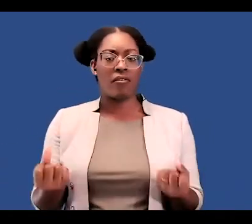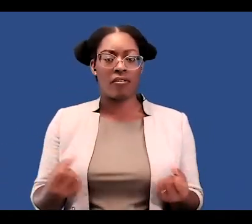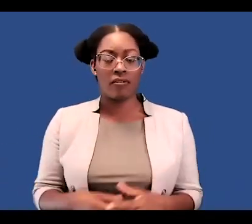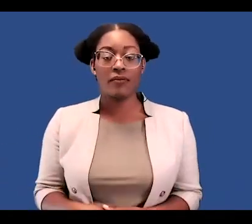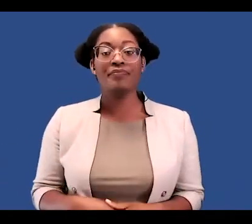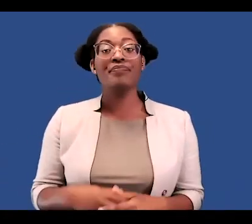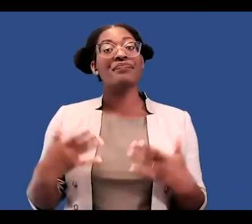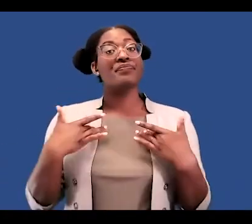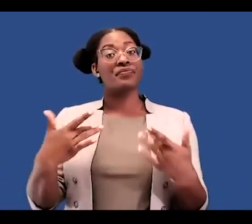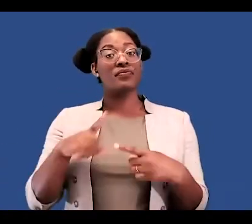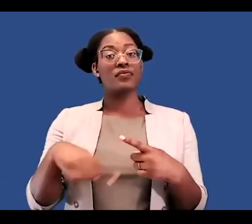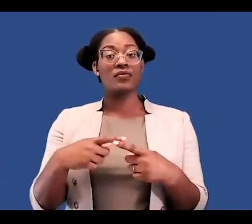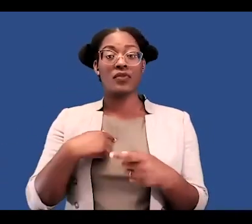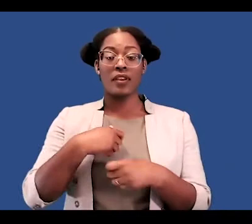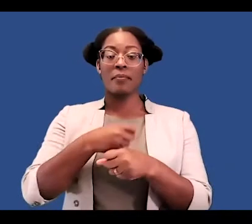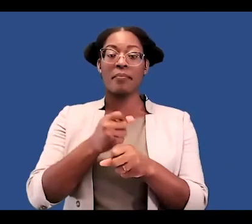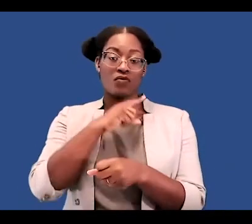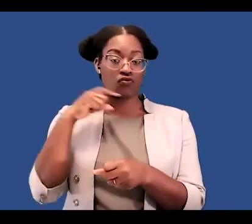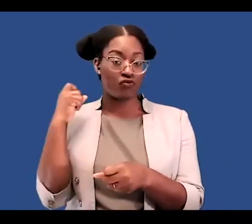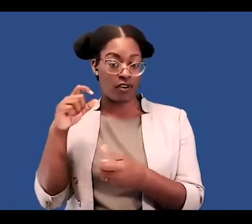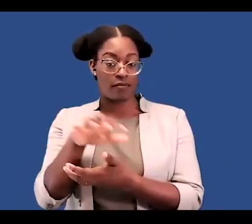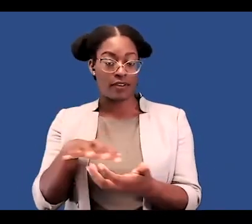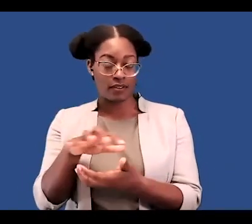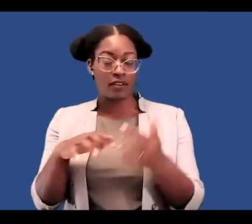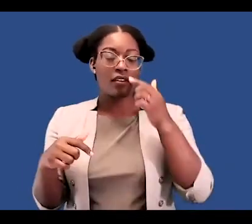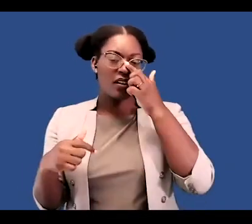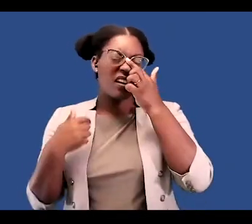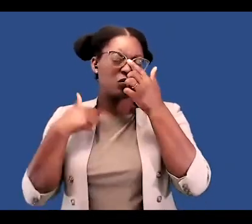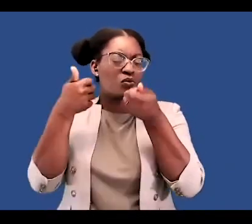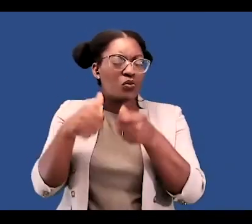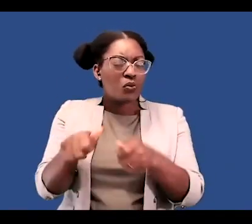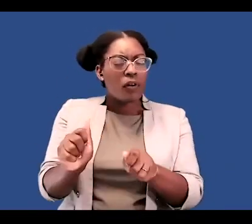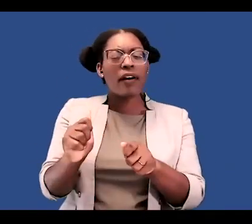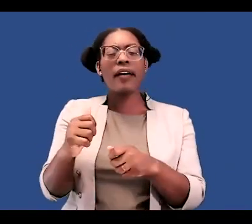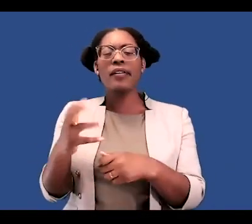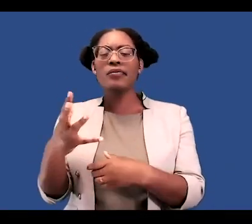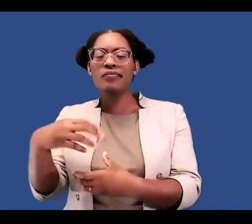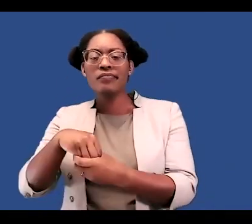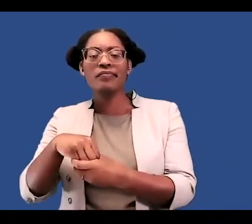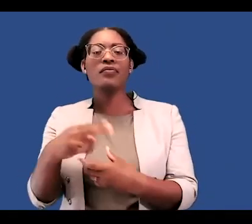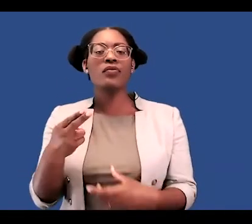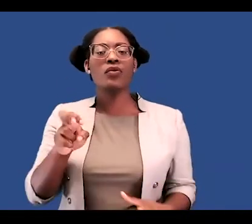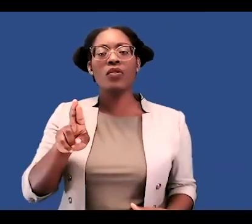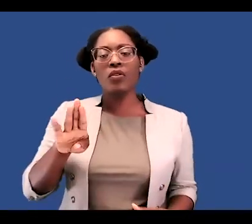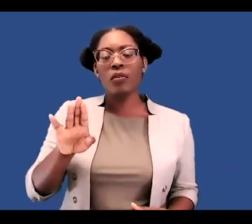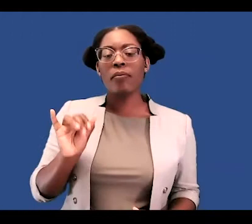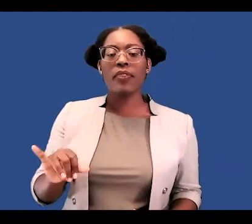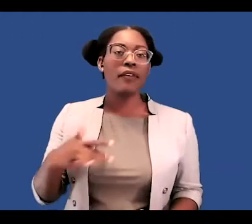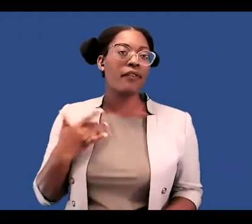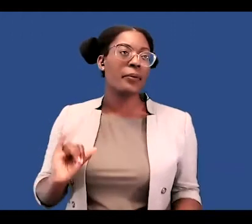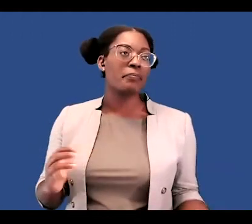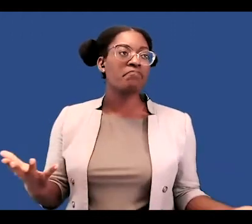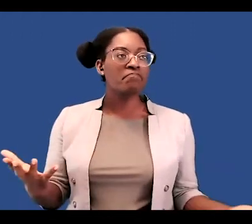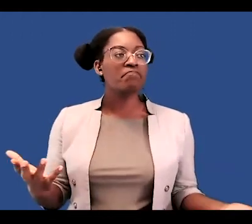blend, when making a dried blend, I try to incorporate an herb that